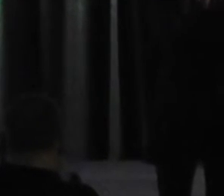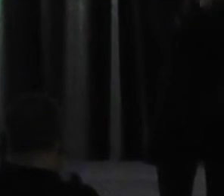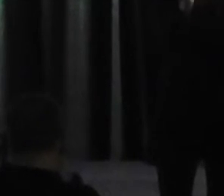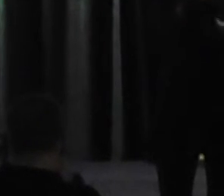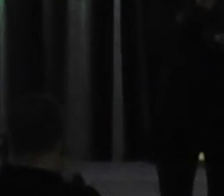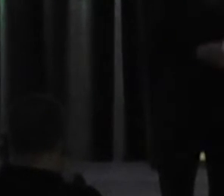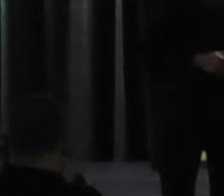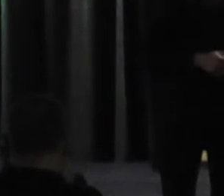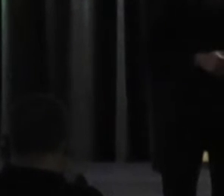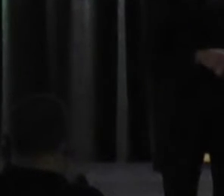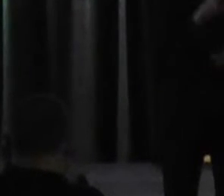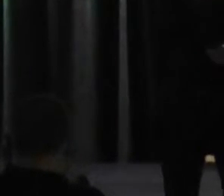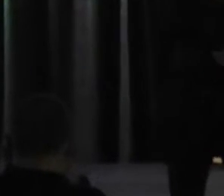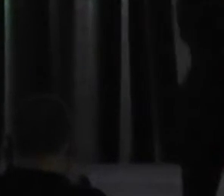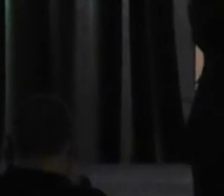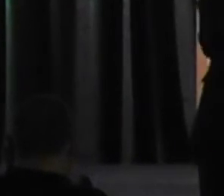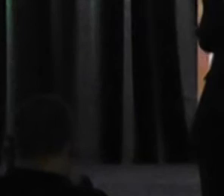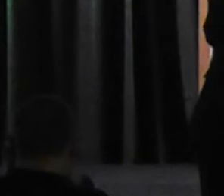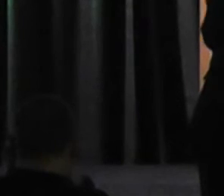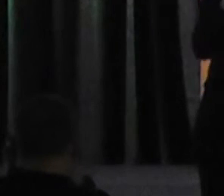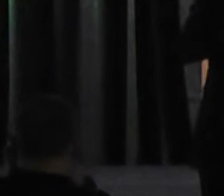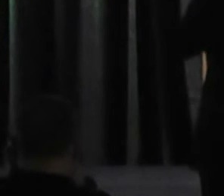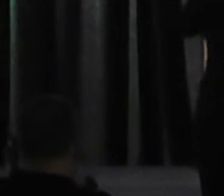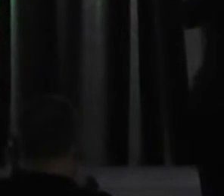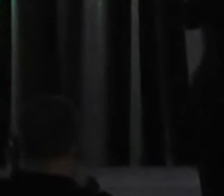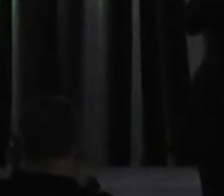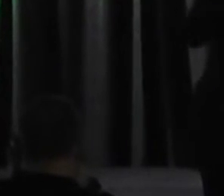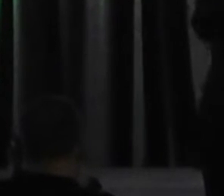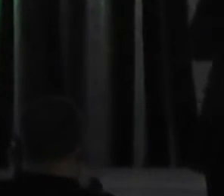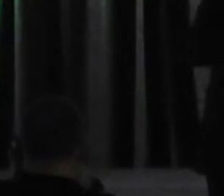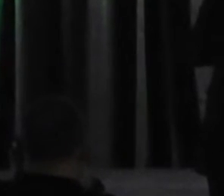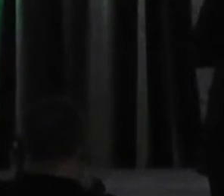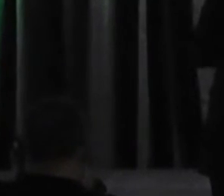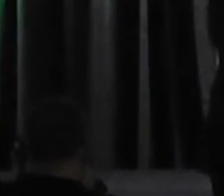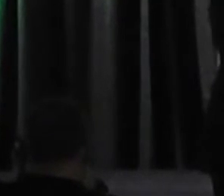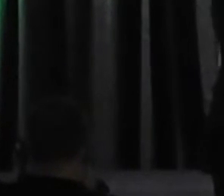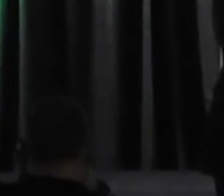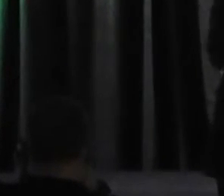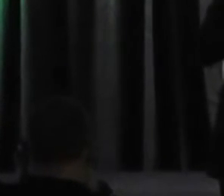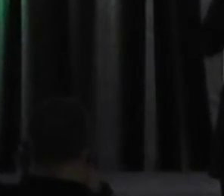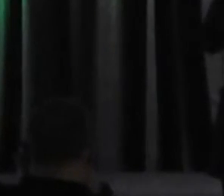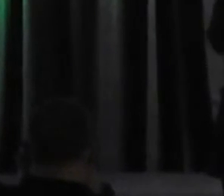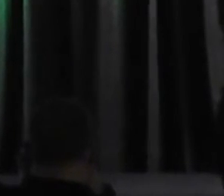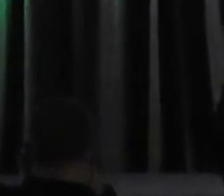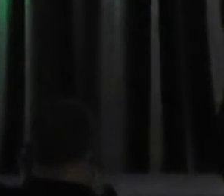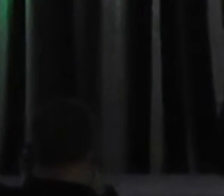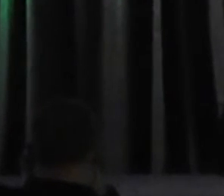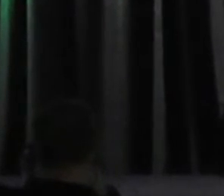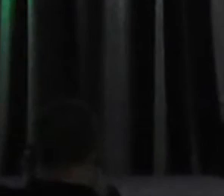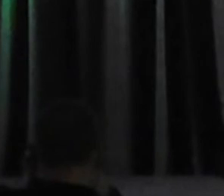just had my seventh surgery last Wednesday, and I started doing Zumba about 4 days